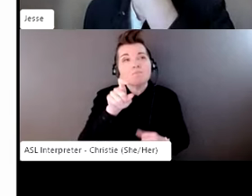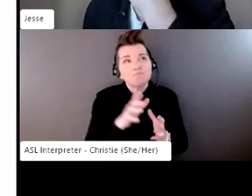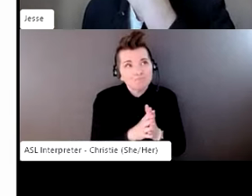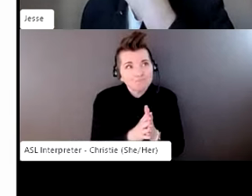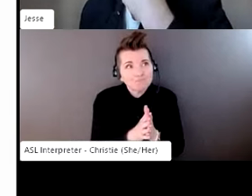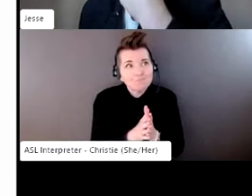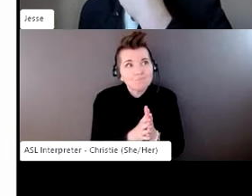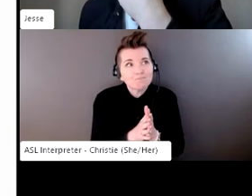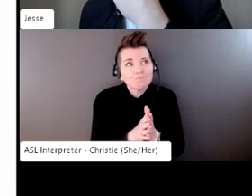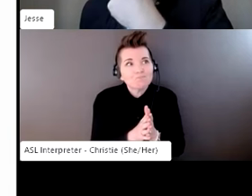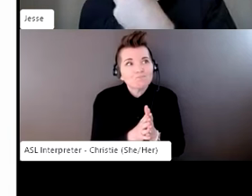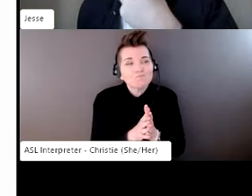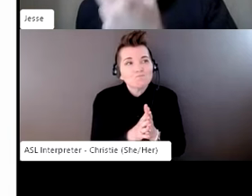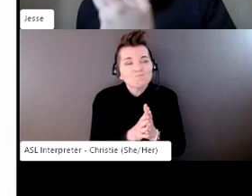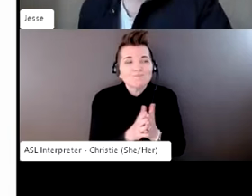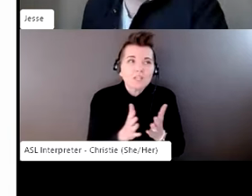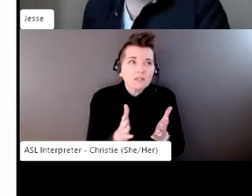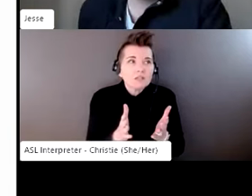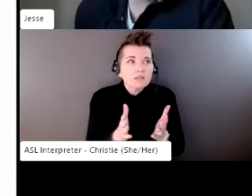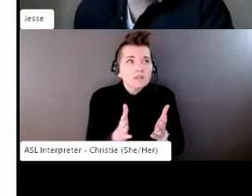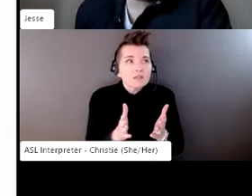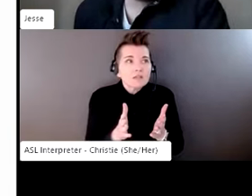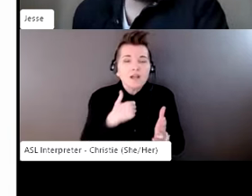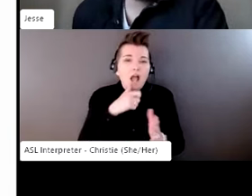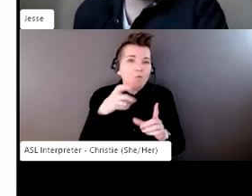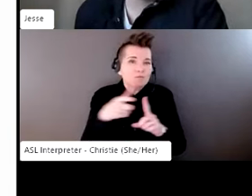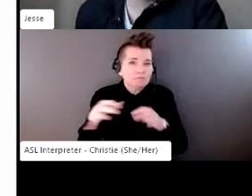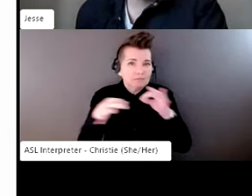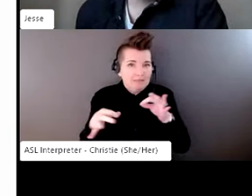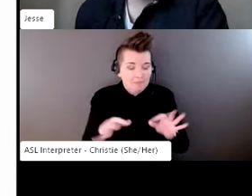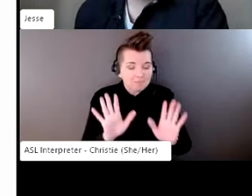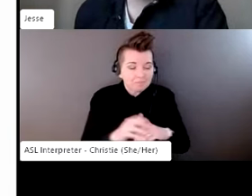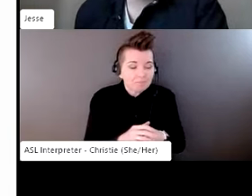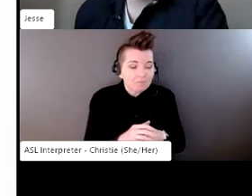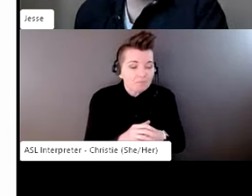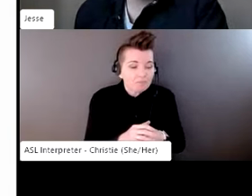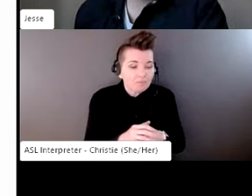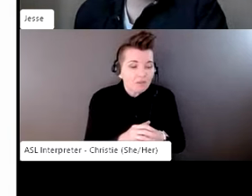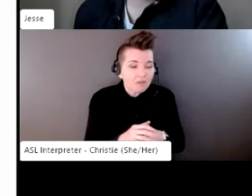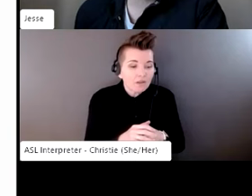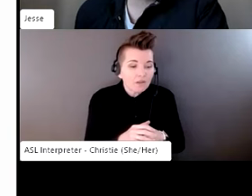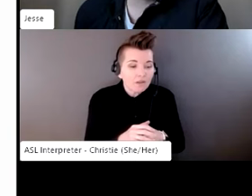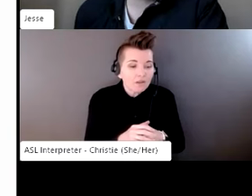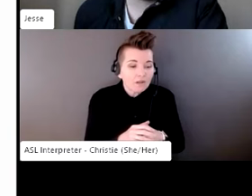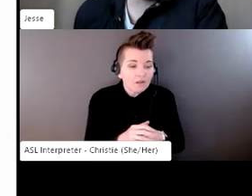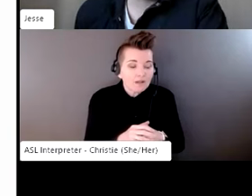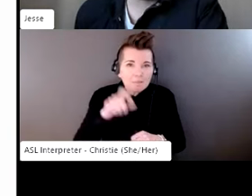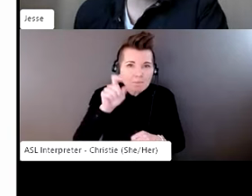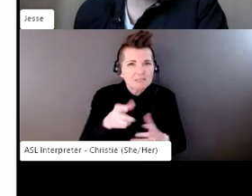that is, there was imagine that my security question was, what's the first